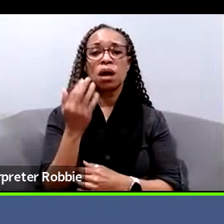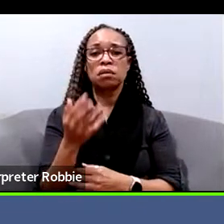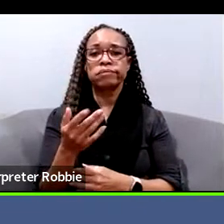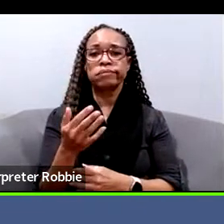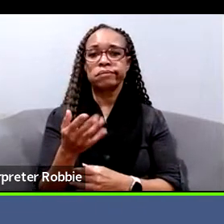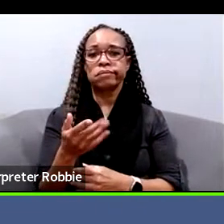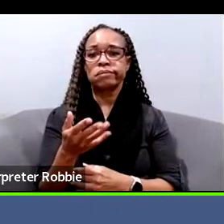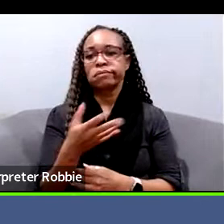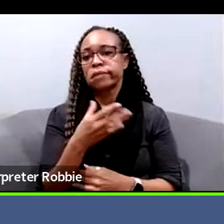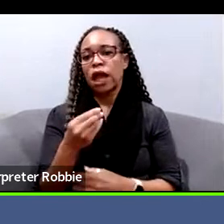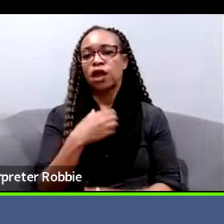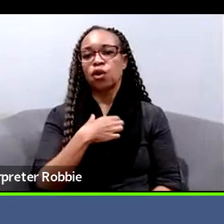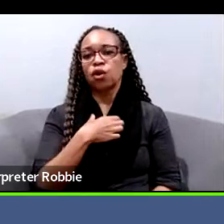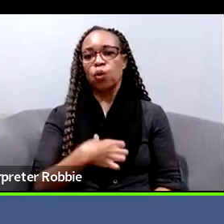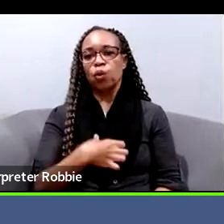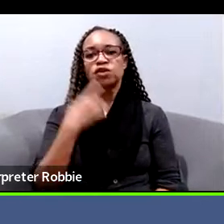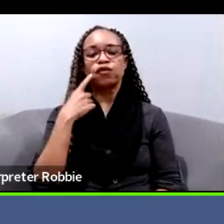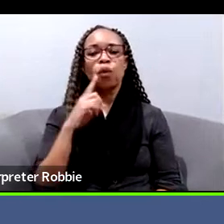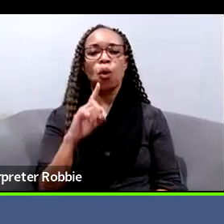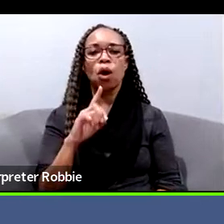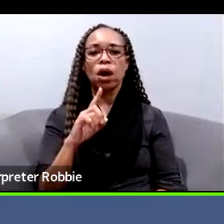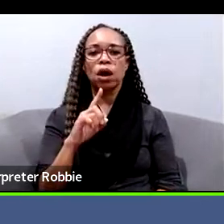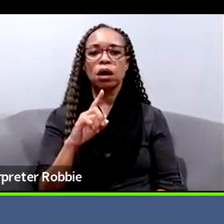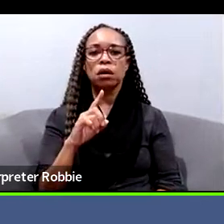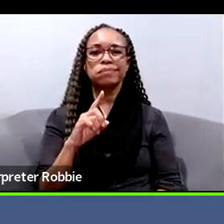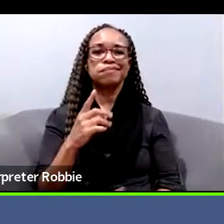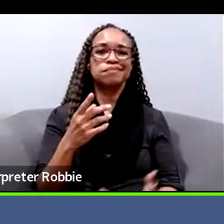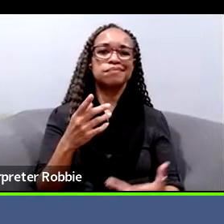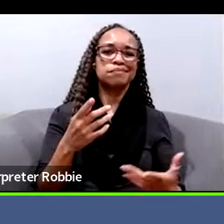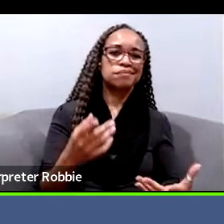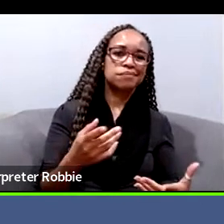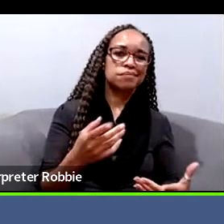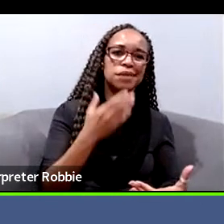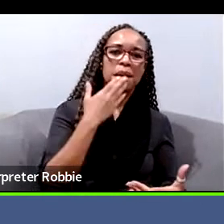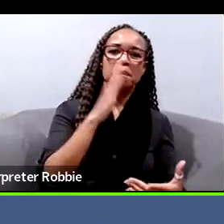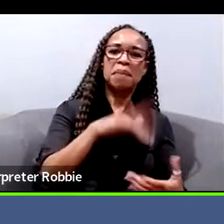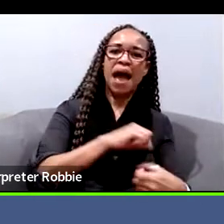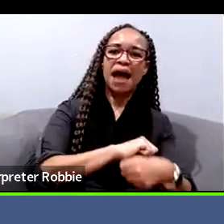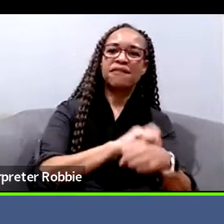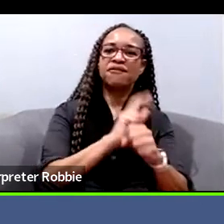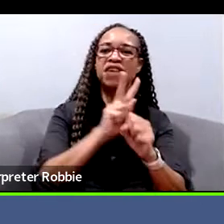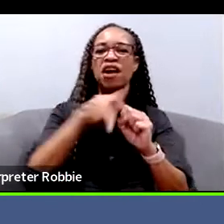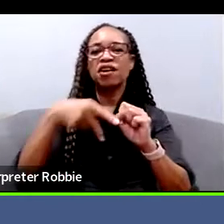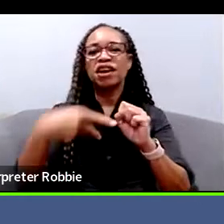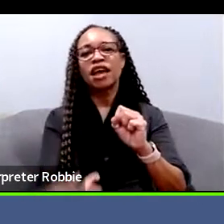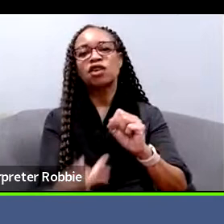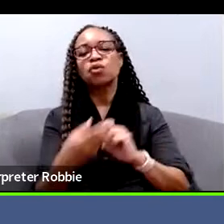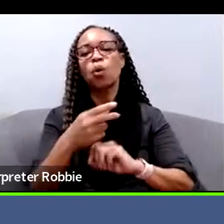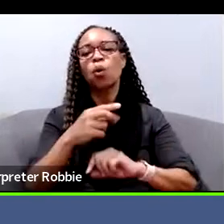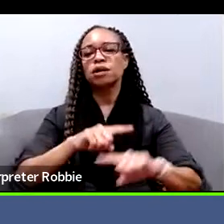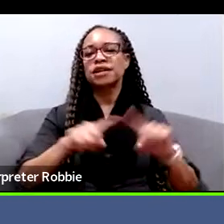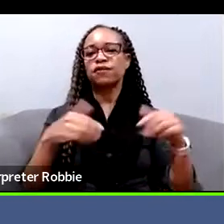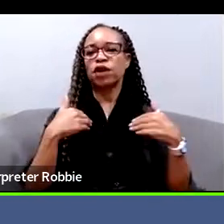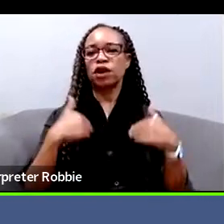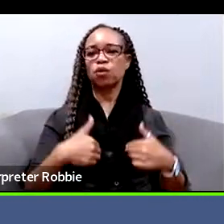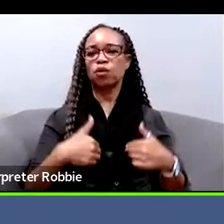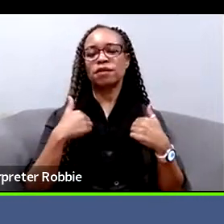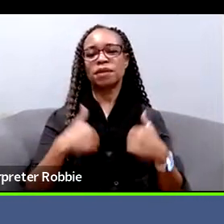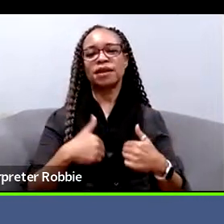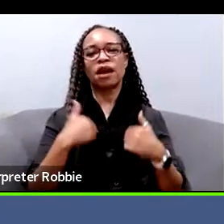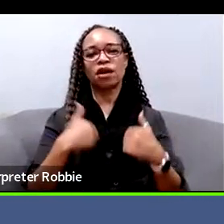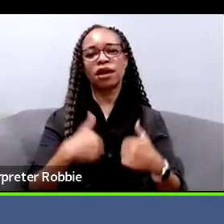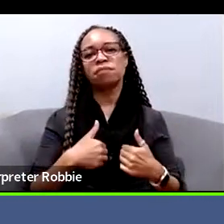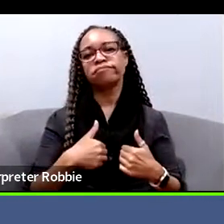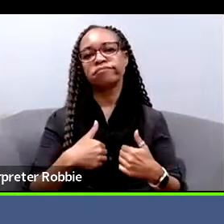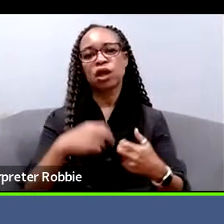unwished for situation of a bad variant, or a different respiratory viral pandemic that was, this bad or